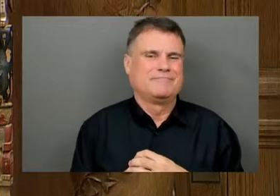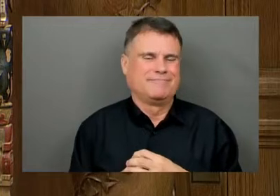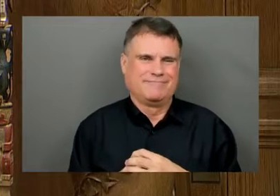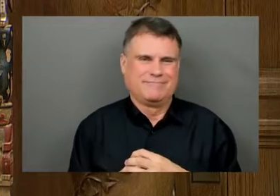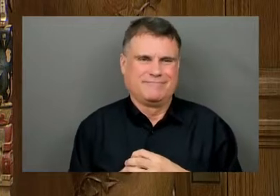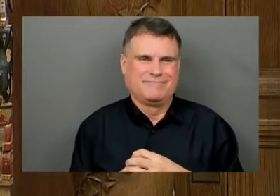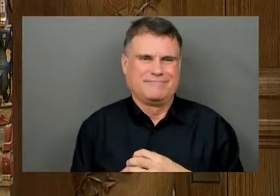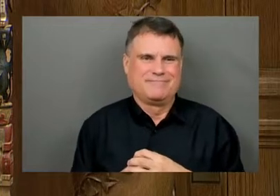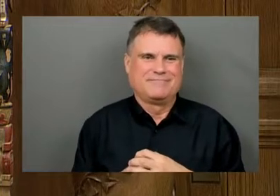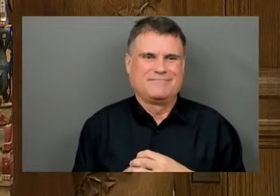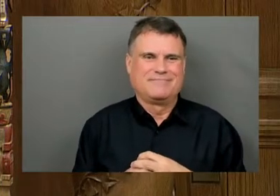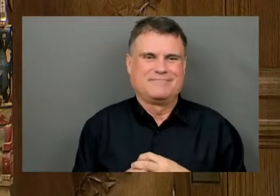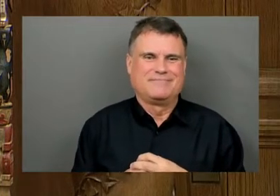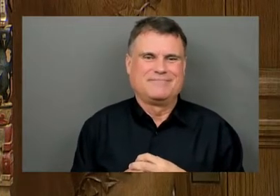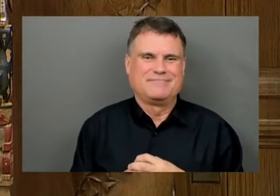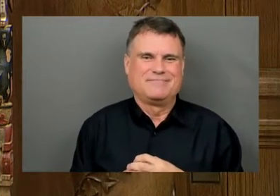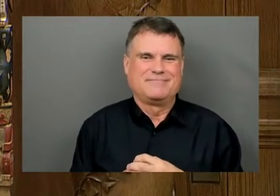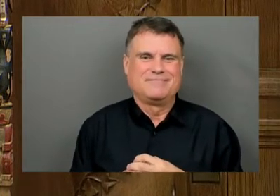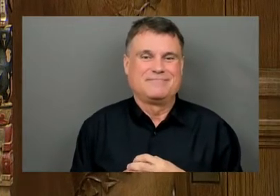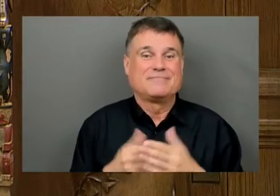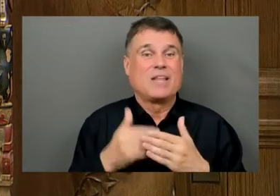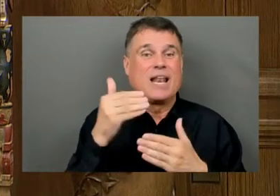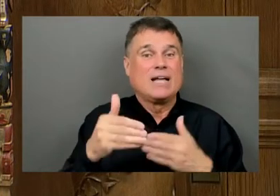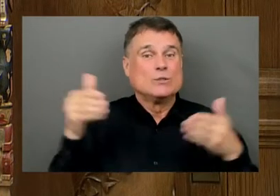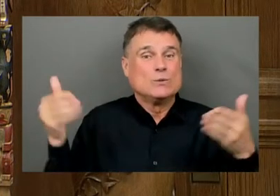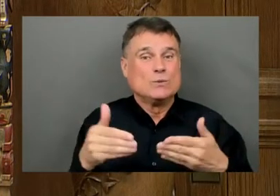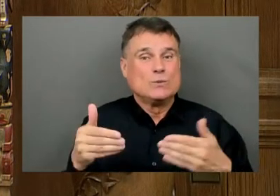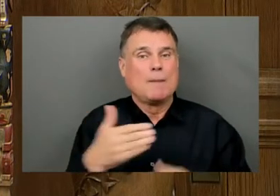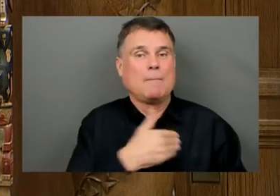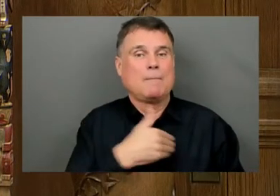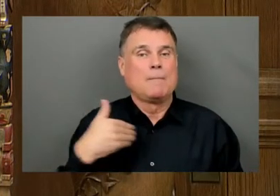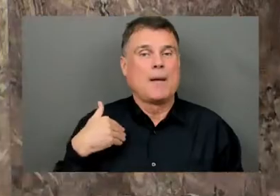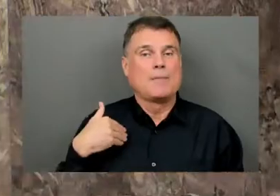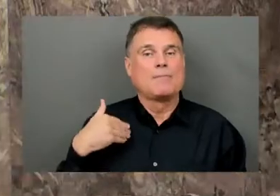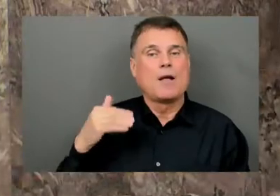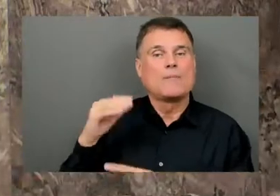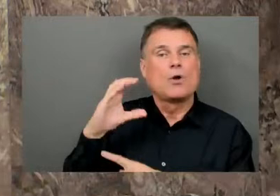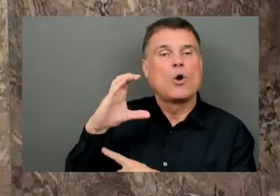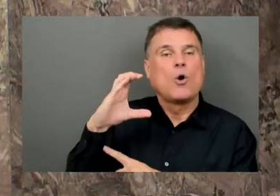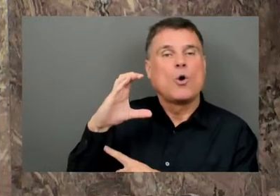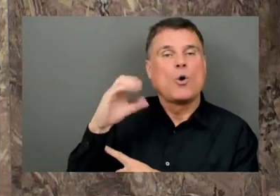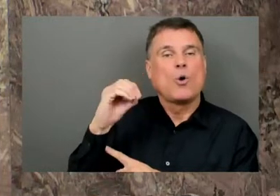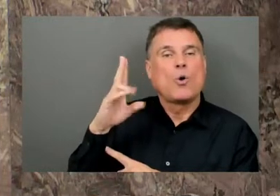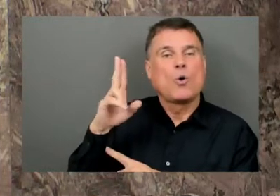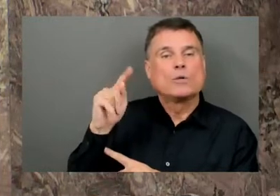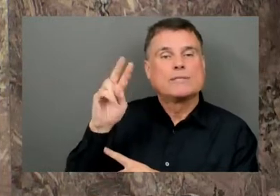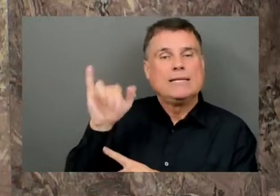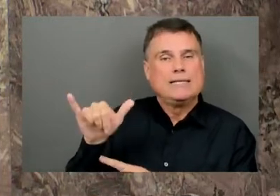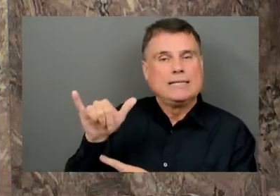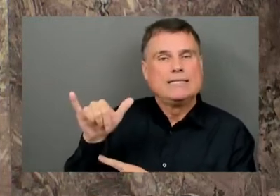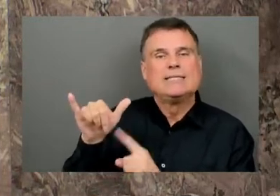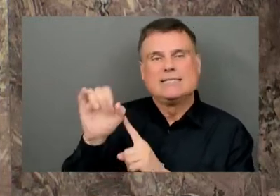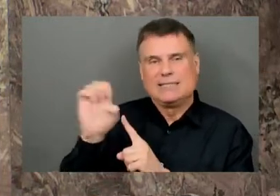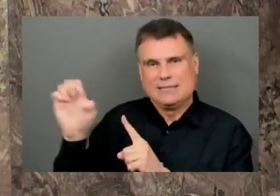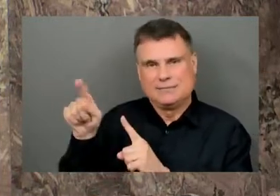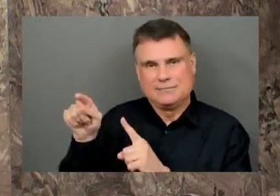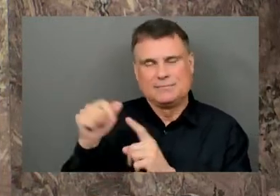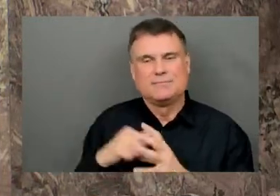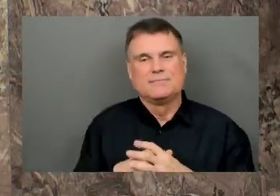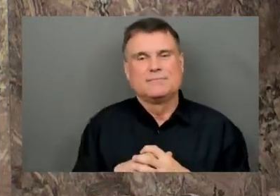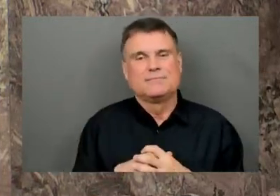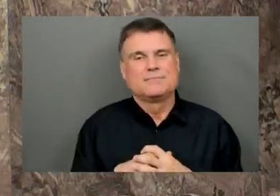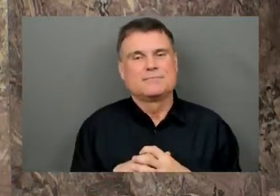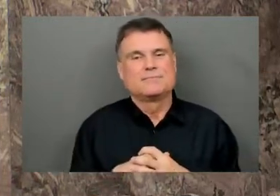Member for Courtney East. Thank you, Honourable Speaker. Honourable Speaker, I'd just like to do a quick shout-out and a happy birthday to my beautiful wife,